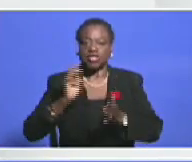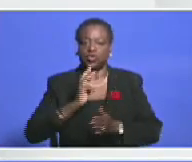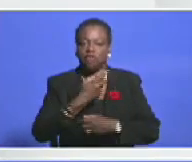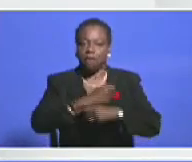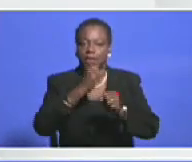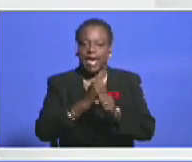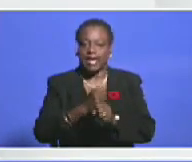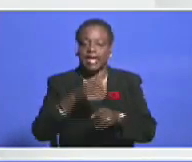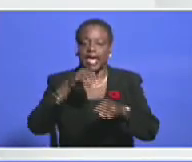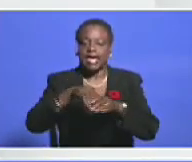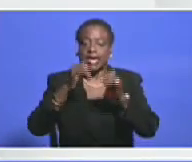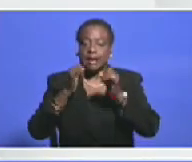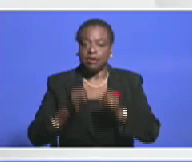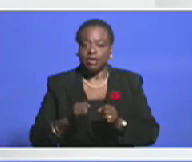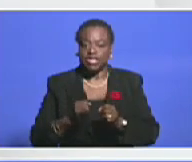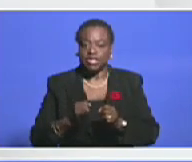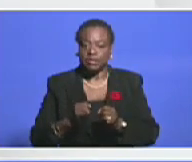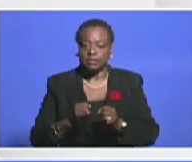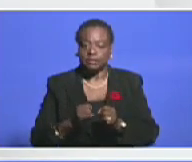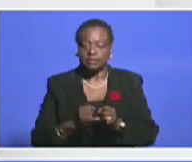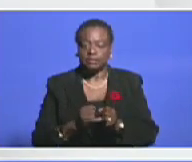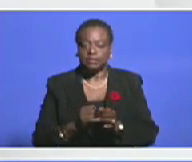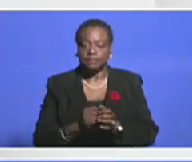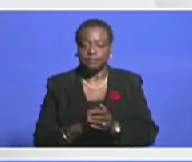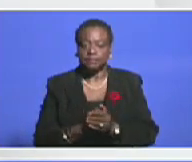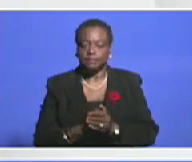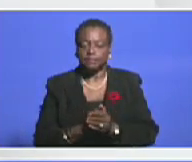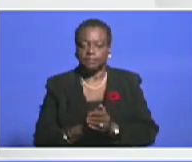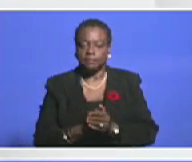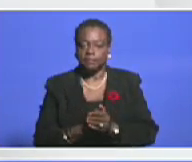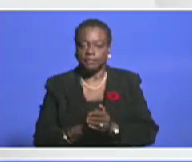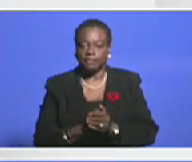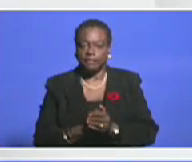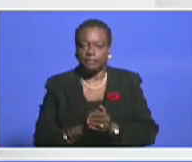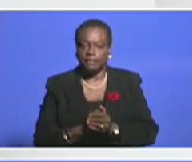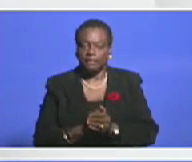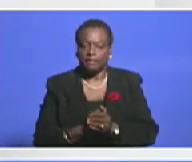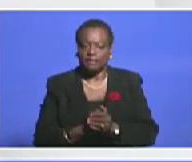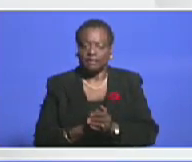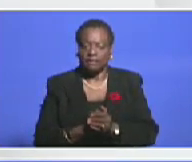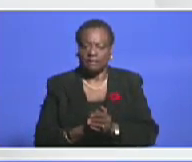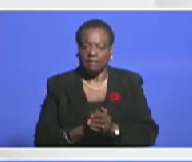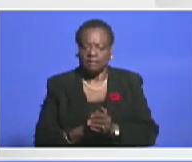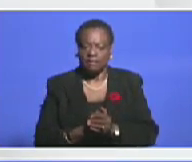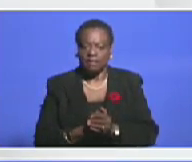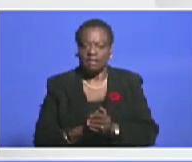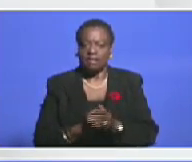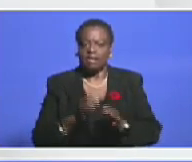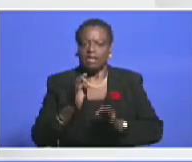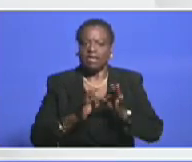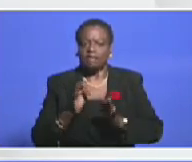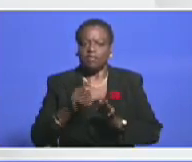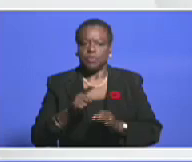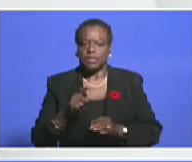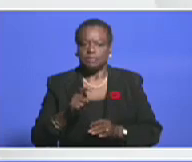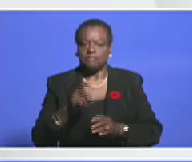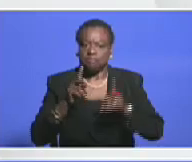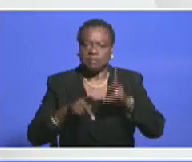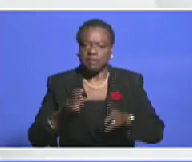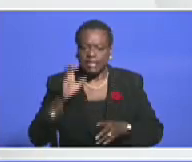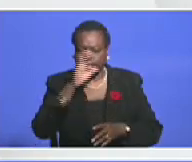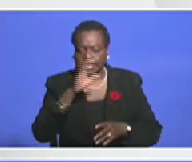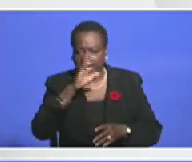recent, having gone paperless, it will deter persons who seek to corrupt